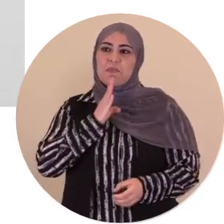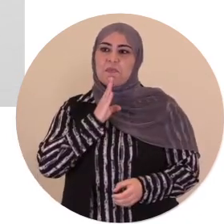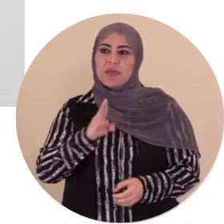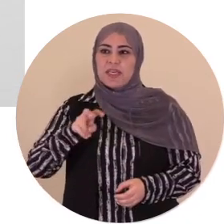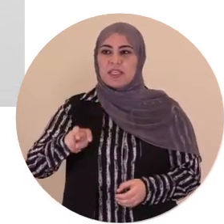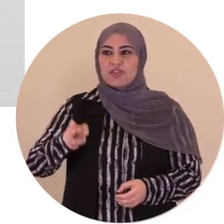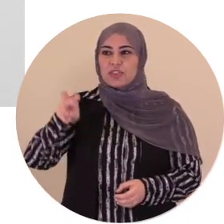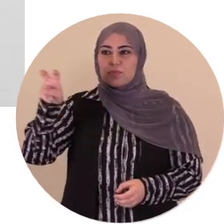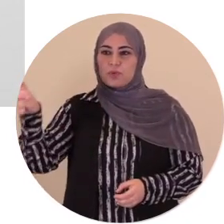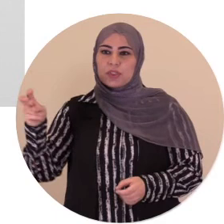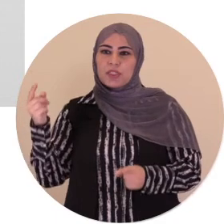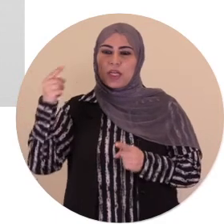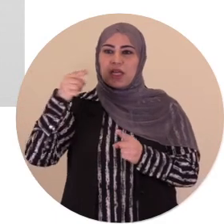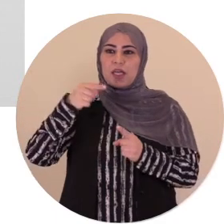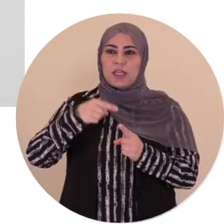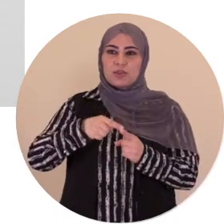By space shuttles.